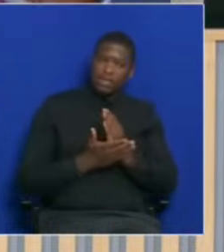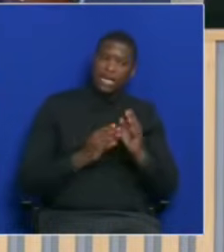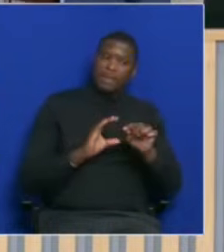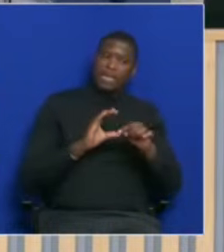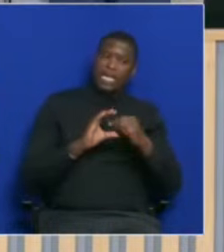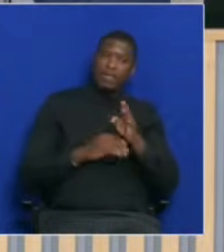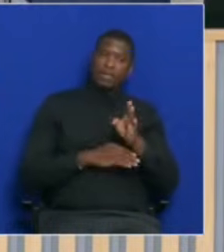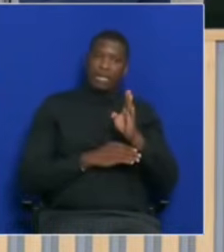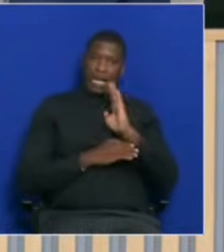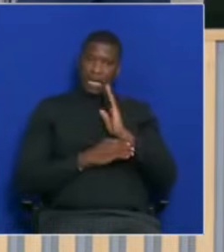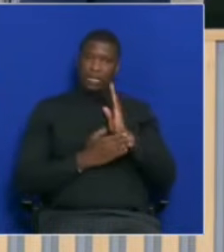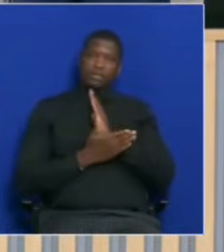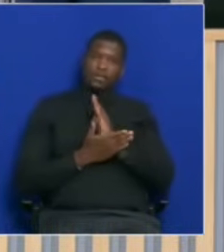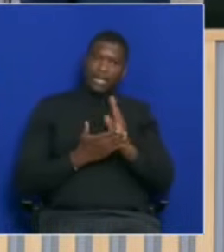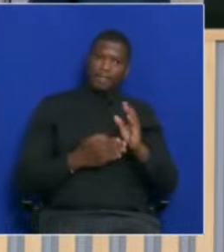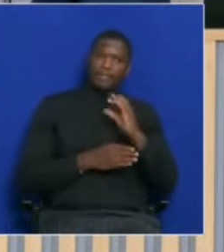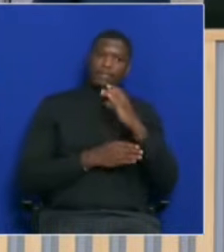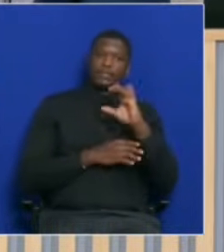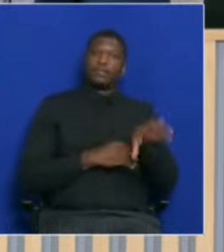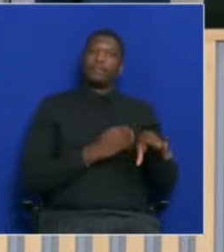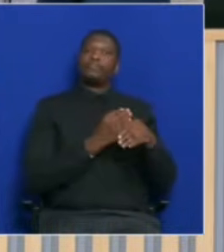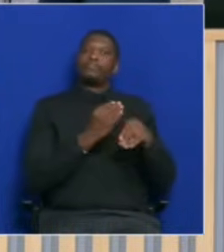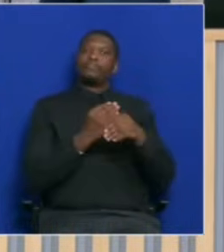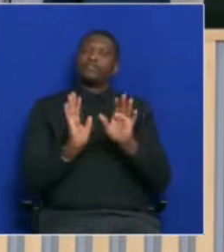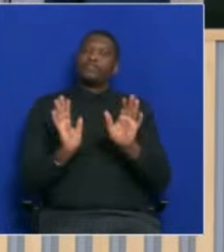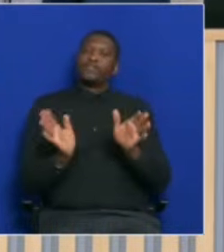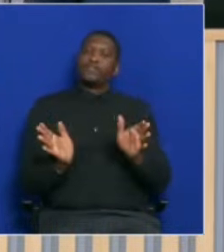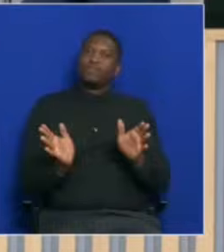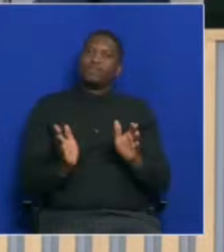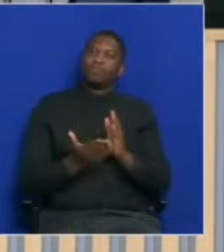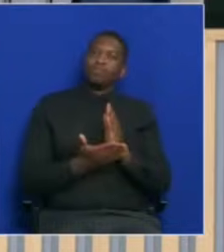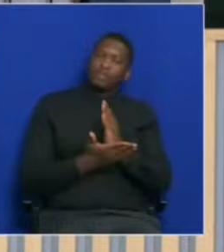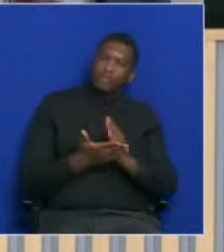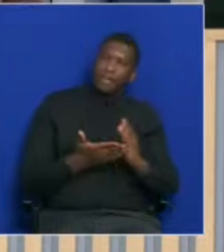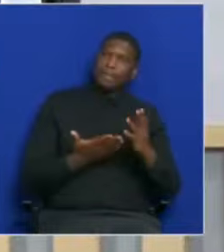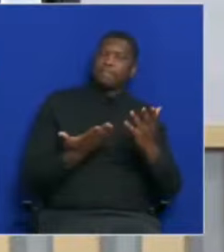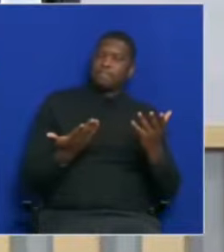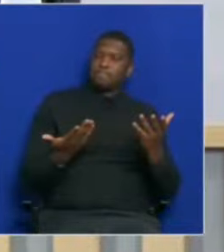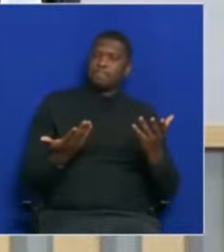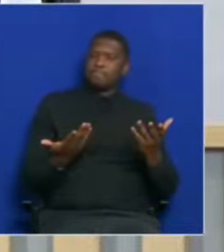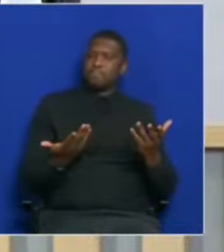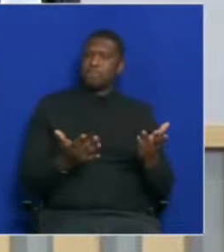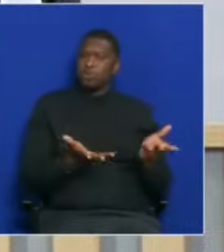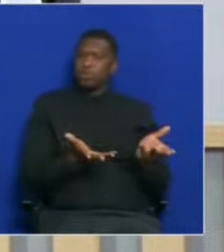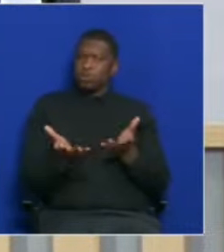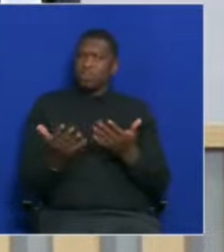directly. On others, you were copied.